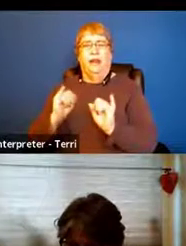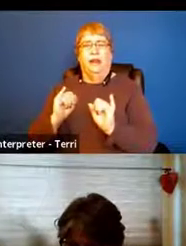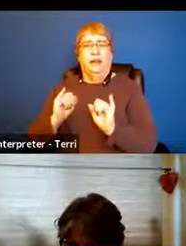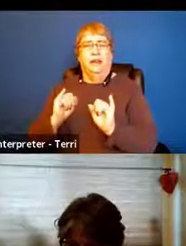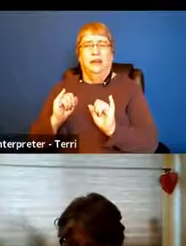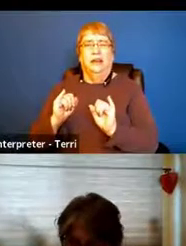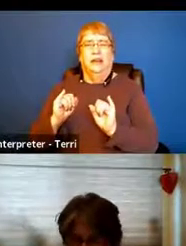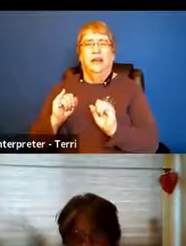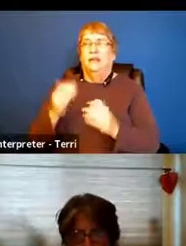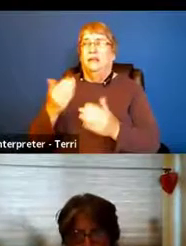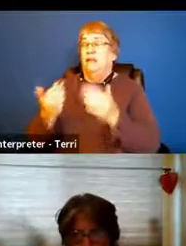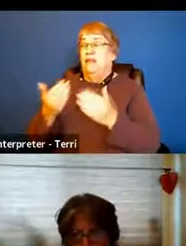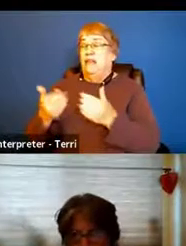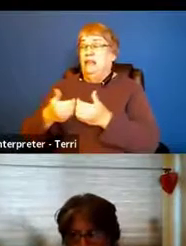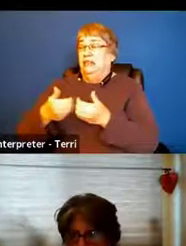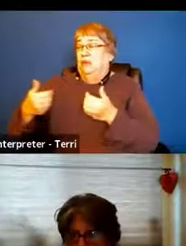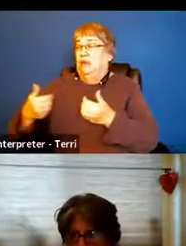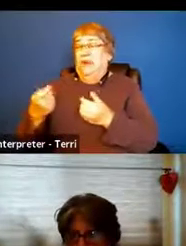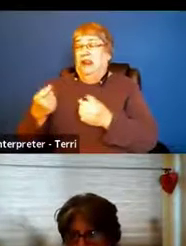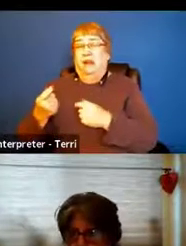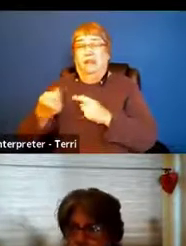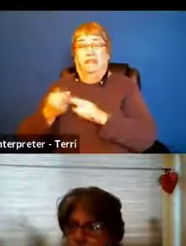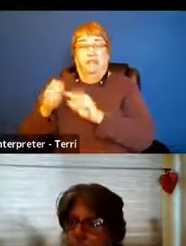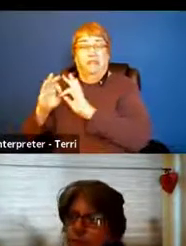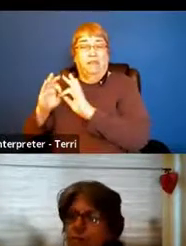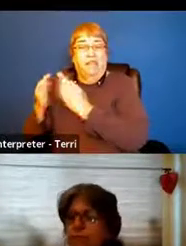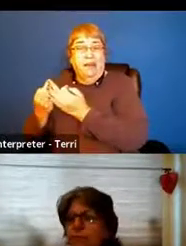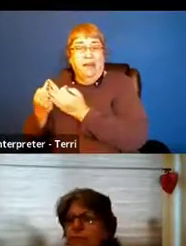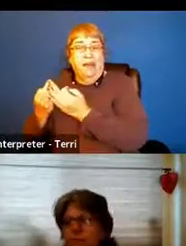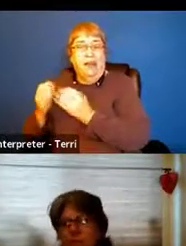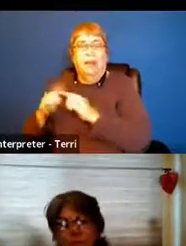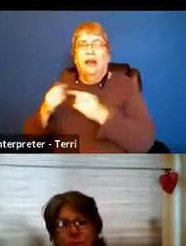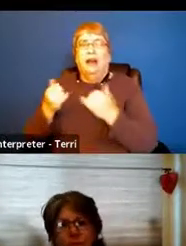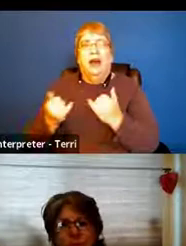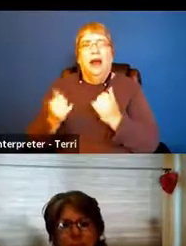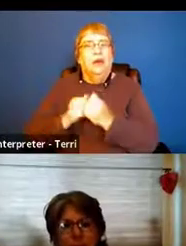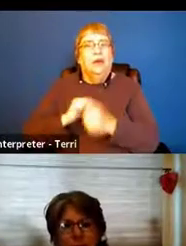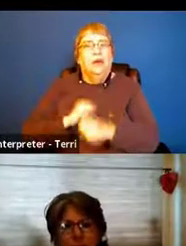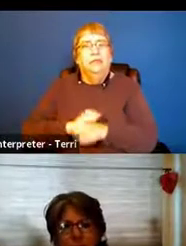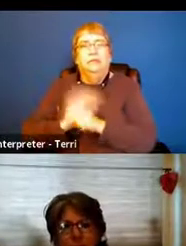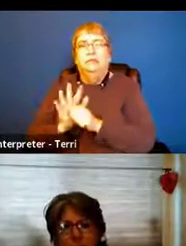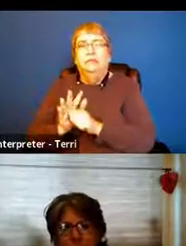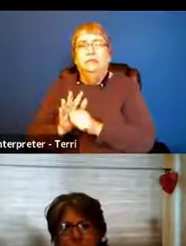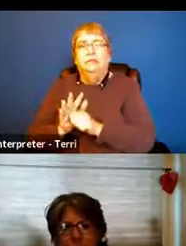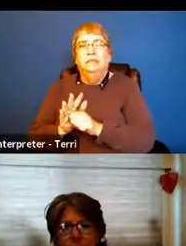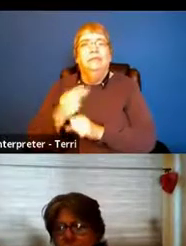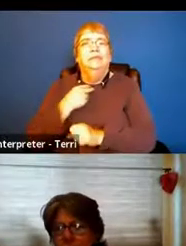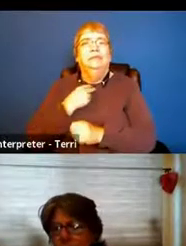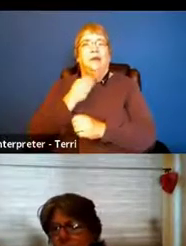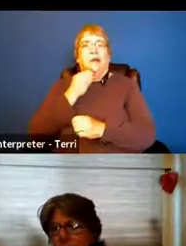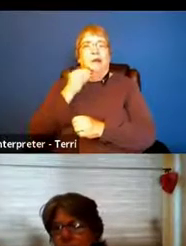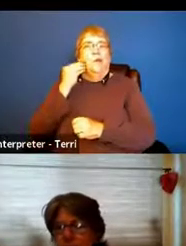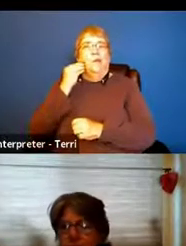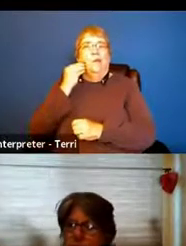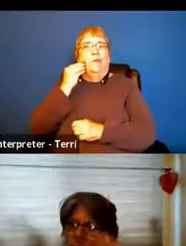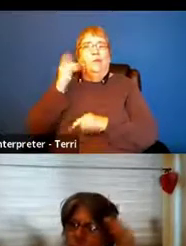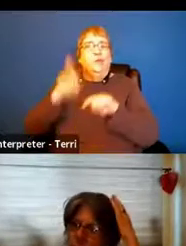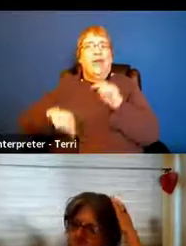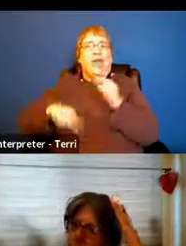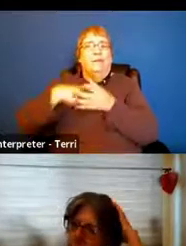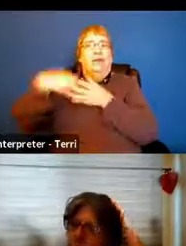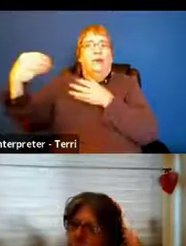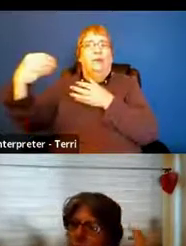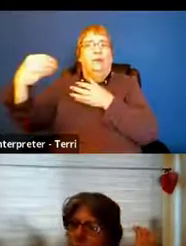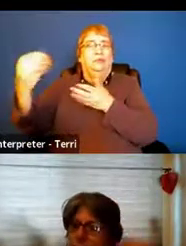family of origin. And a lot of that has really been limited by the pandemic right now. Folks not being able to be out and